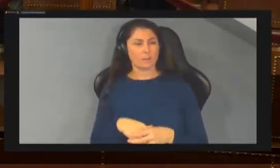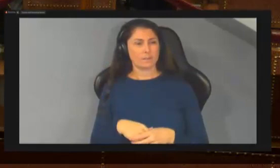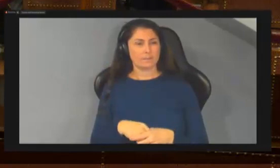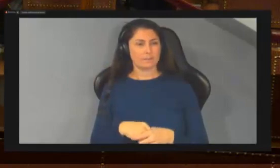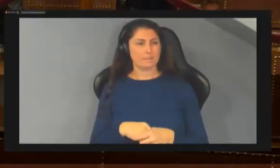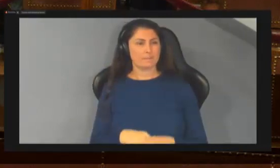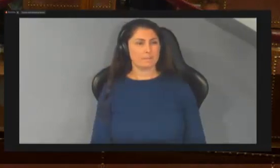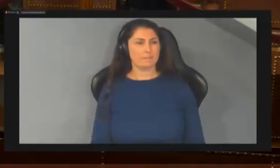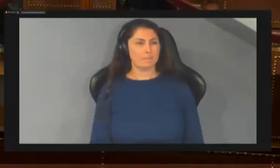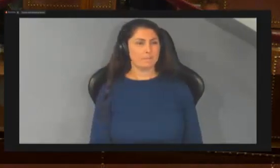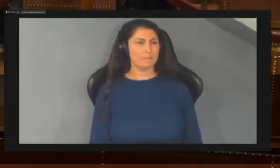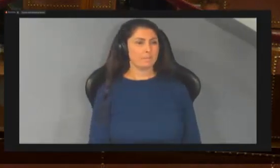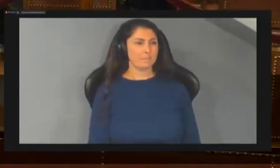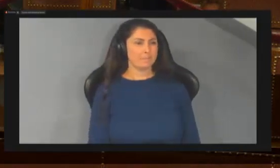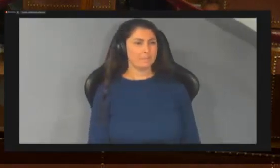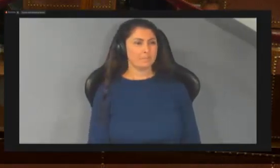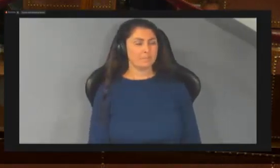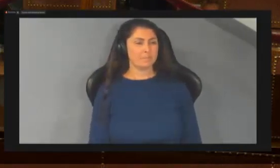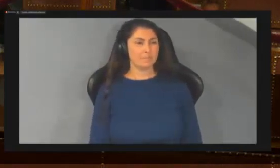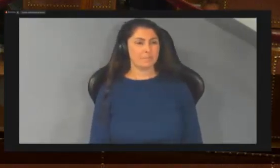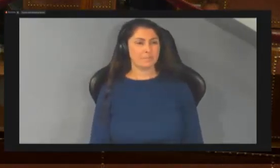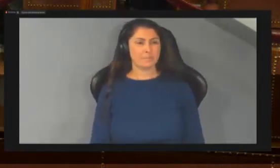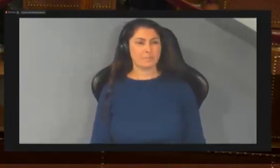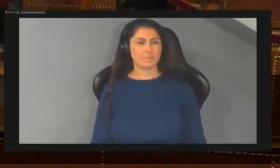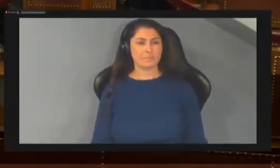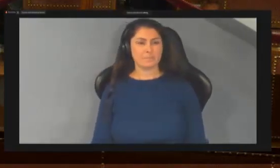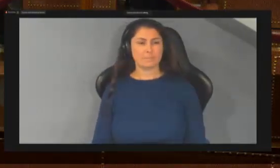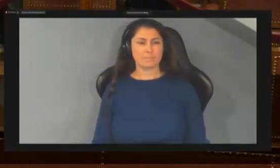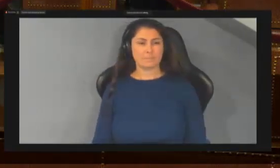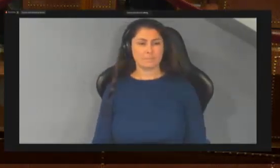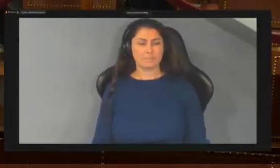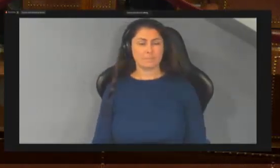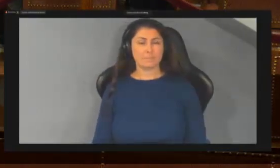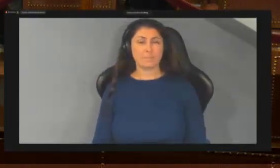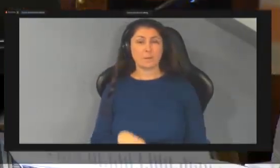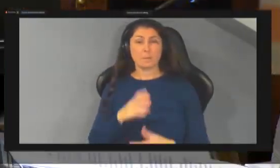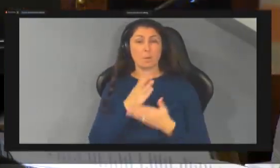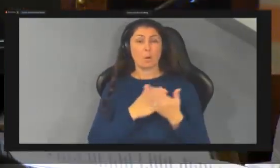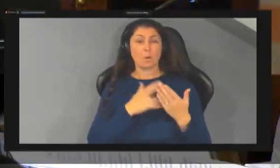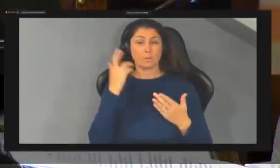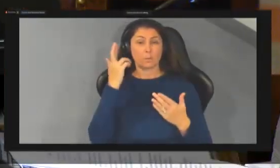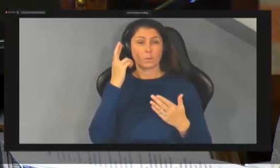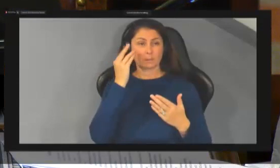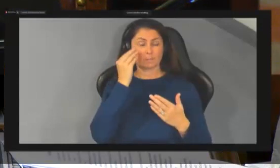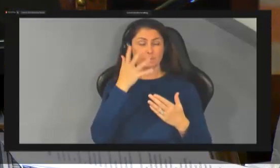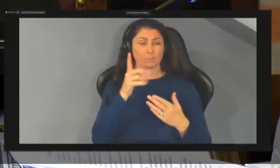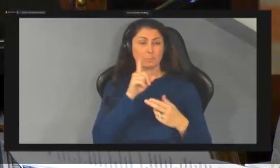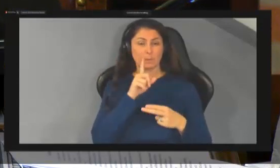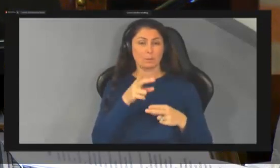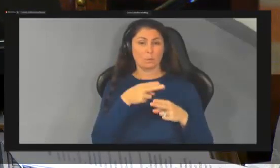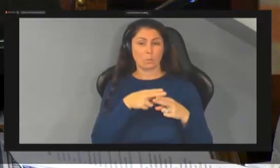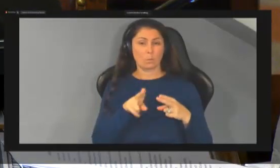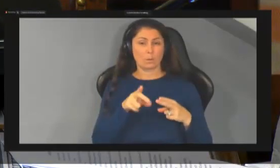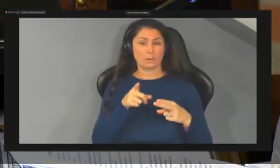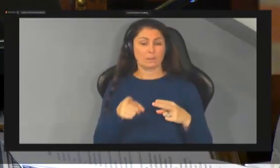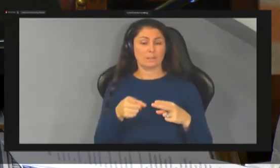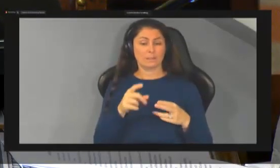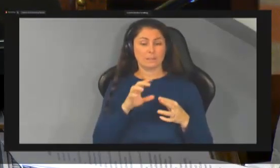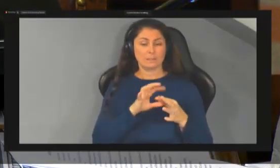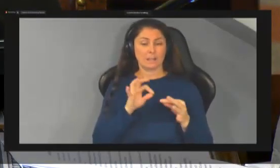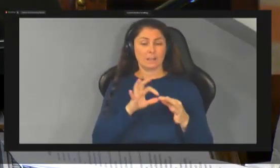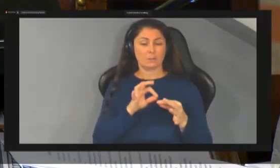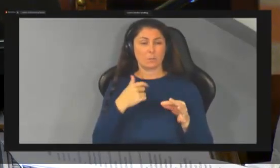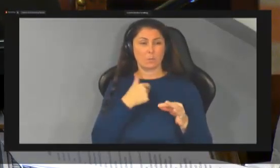forgot all about yeah. that. But that was raised. Yeah. But part of the reason, let me just say real quickly, part of the reason it says that we have to